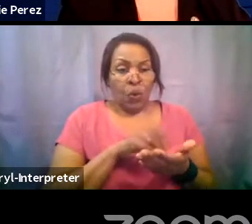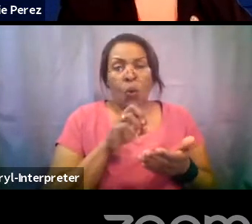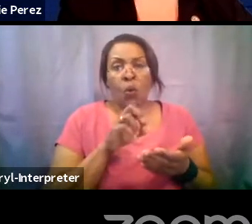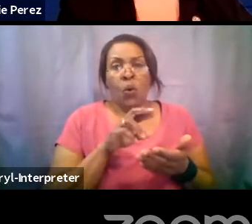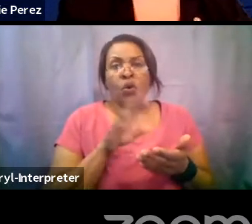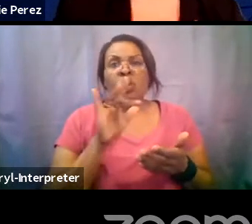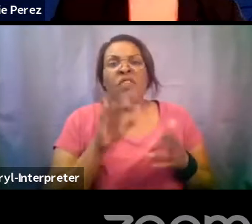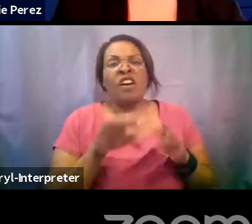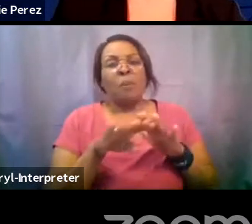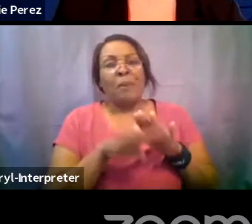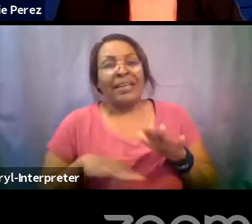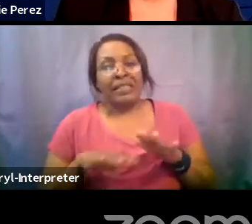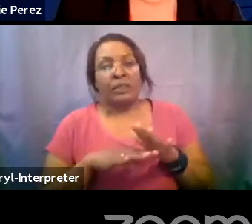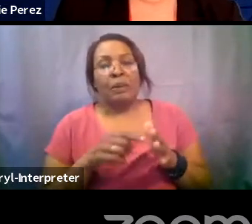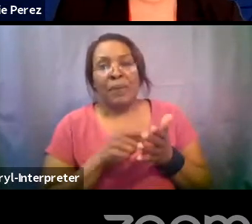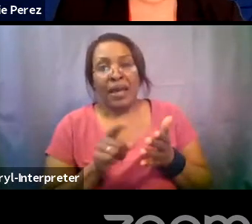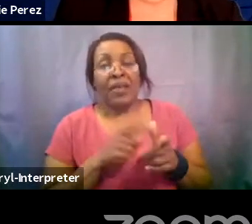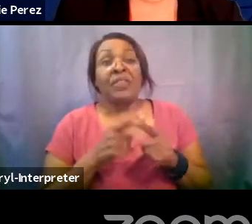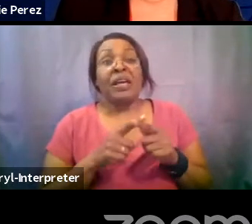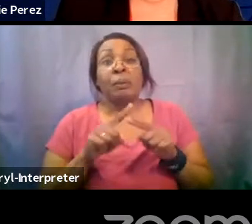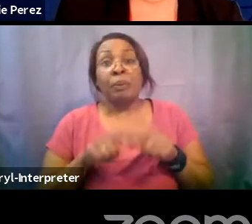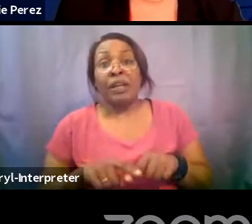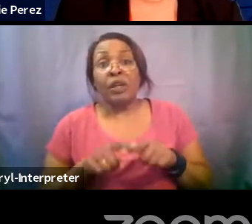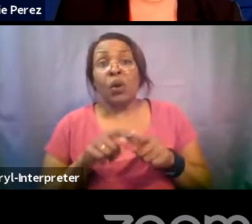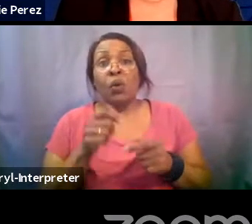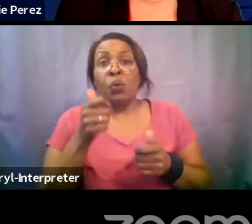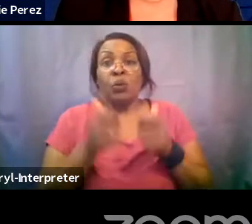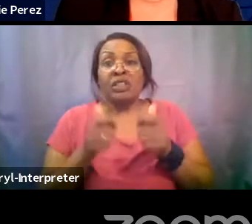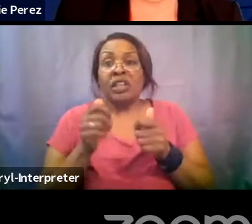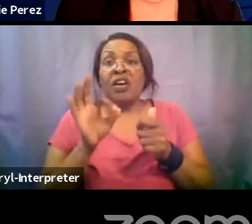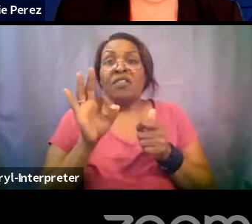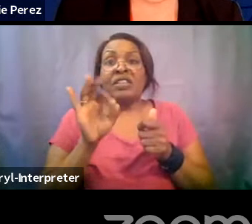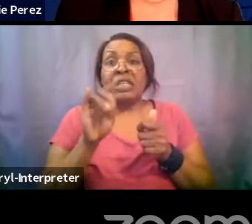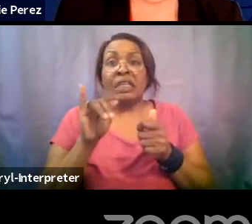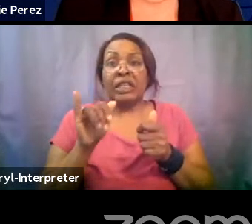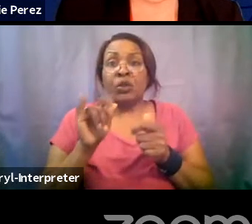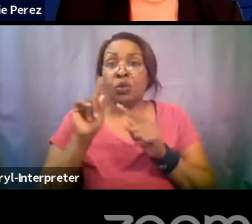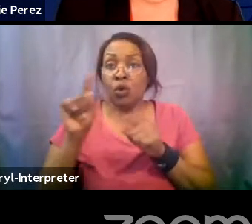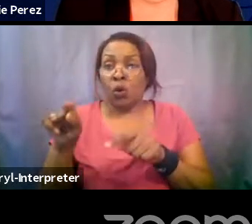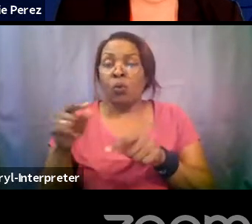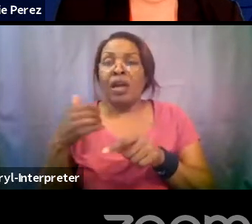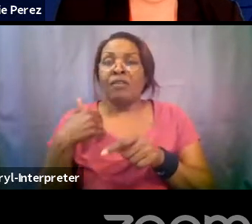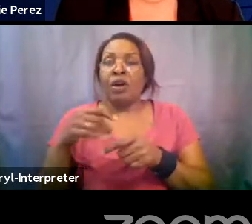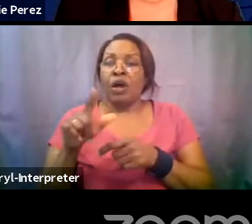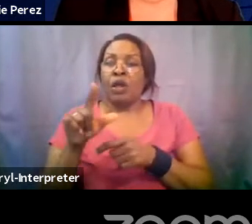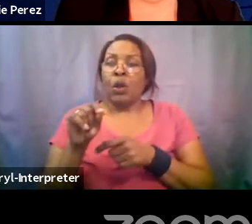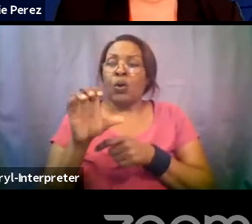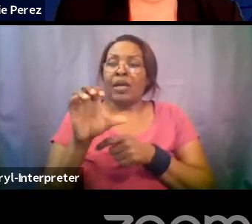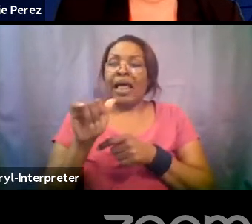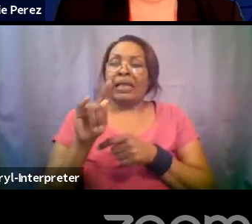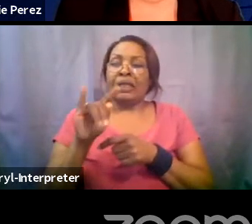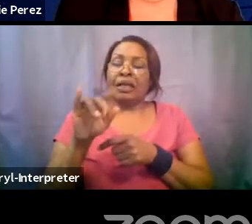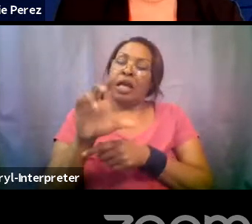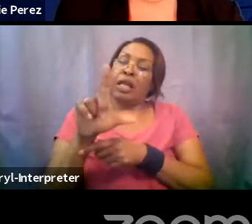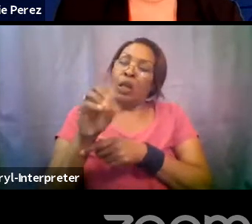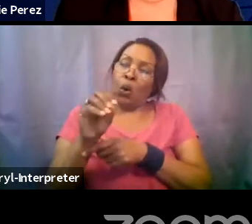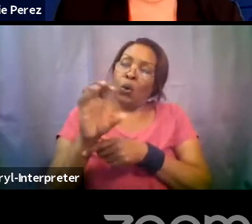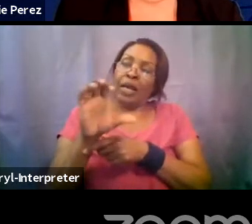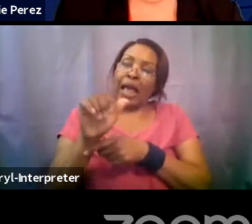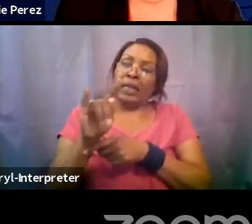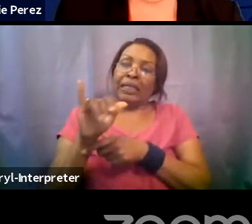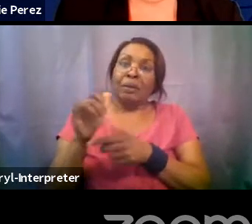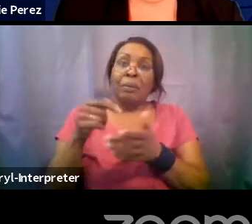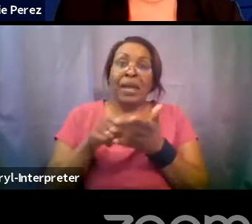$24,425 base pay. Then depending on what facility you go to, we have something called locality pay. And that's additional